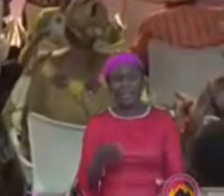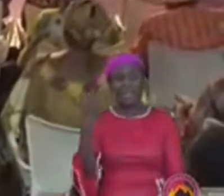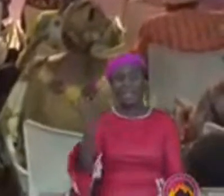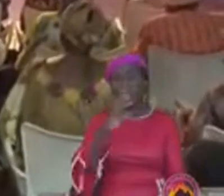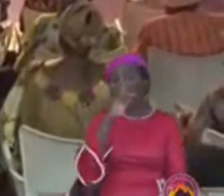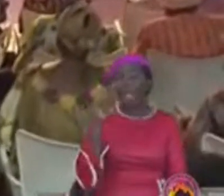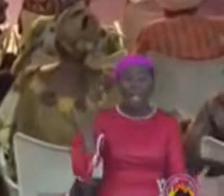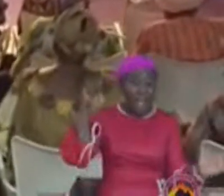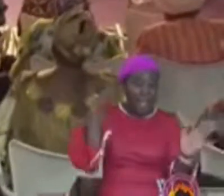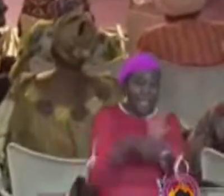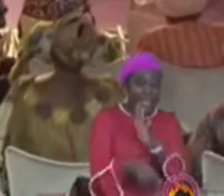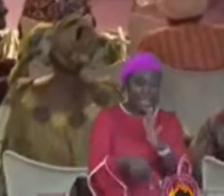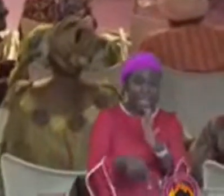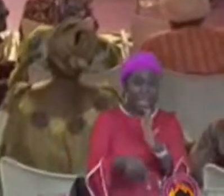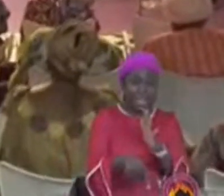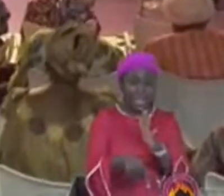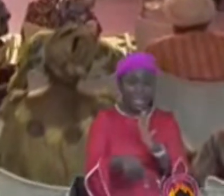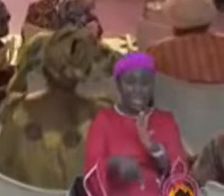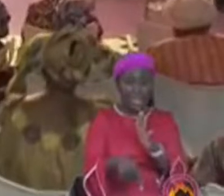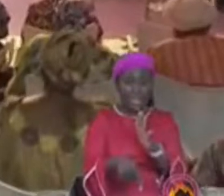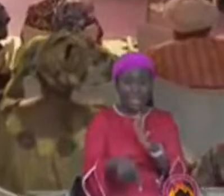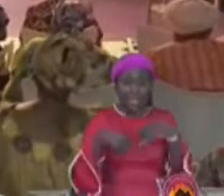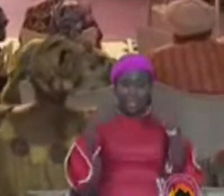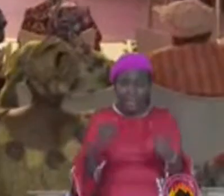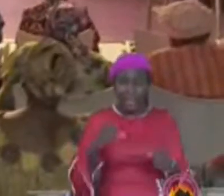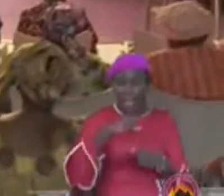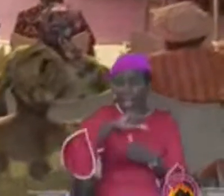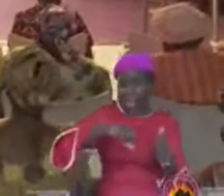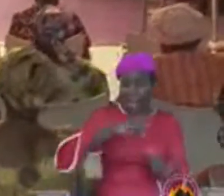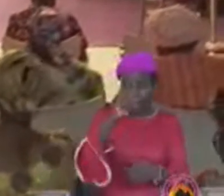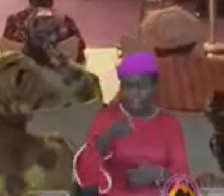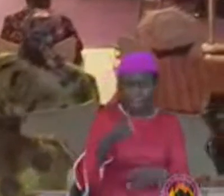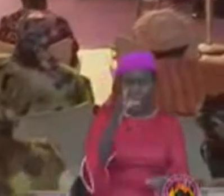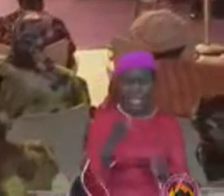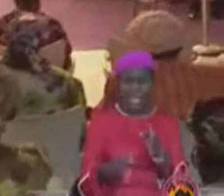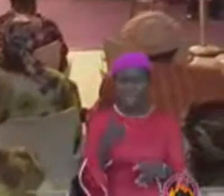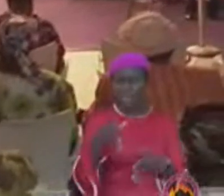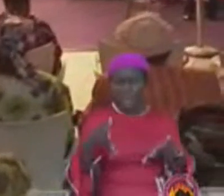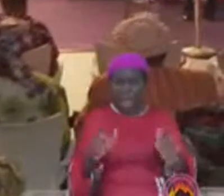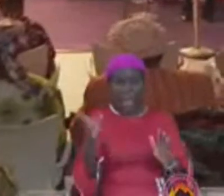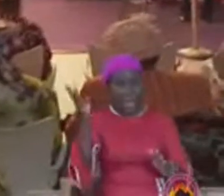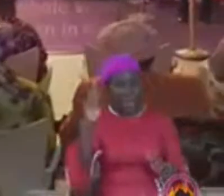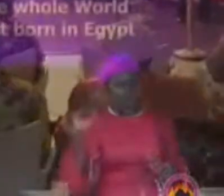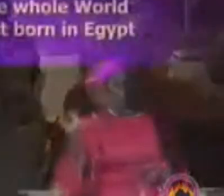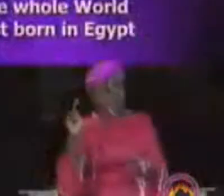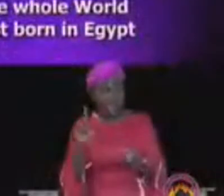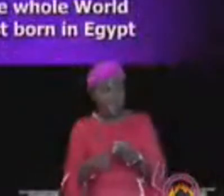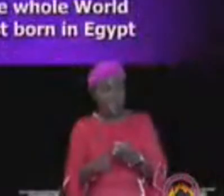around you. If you allow them to go get hold of you and you don't